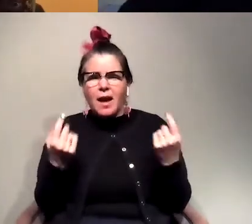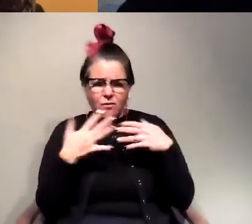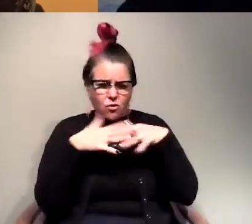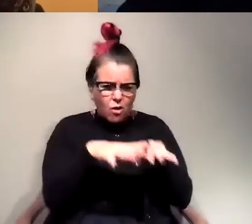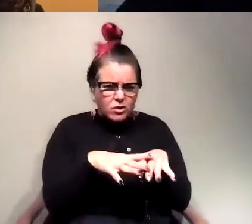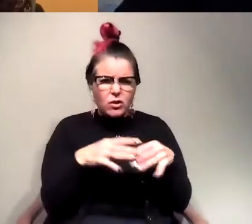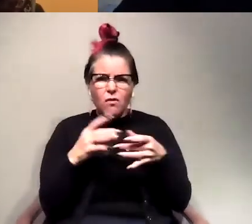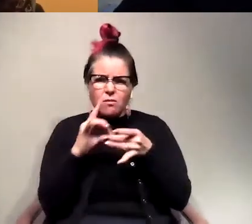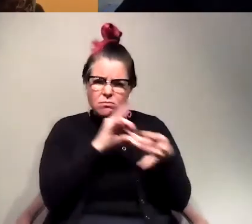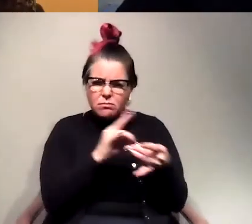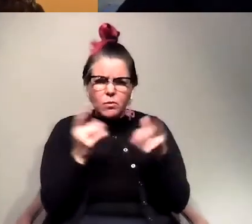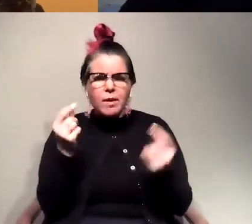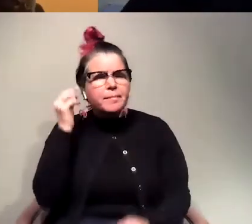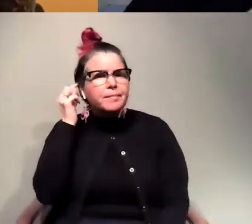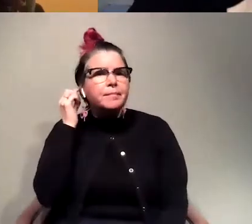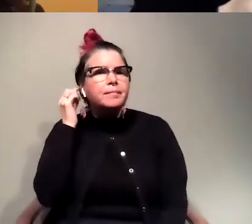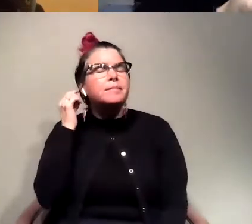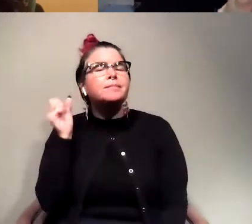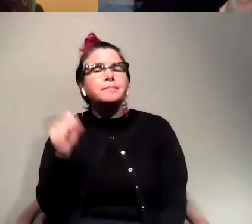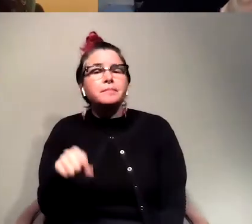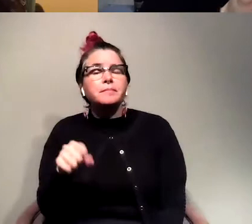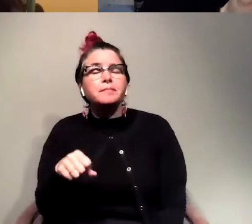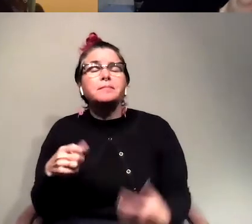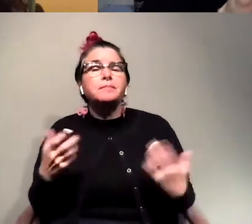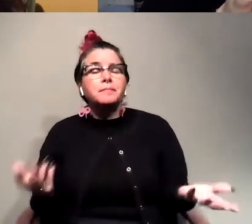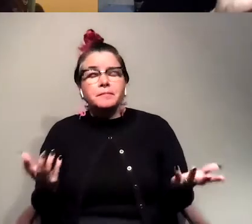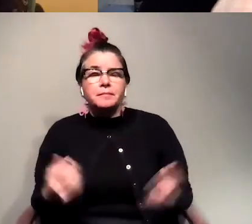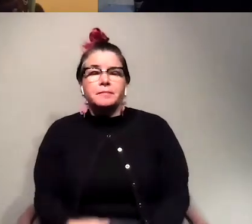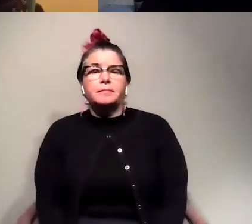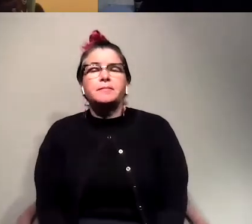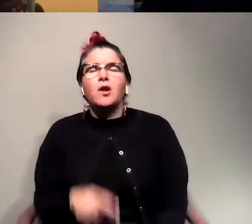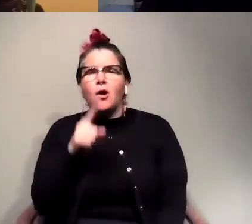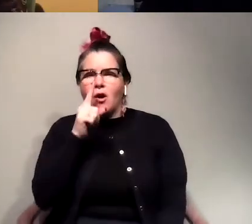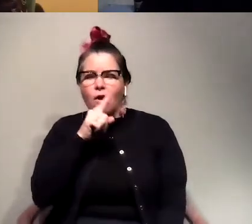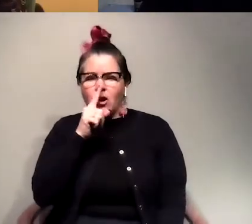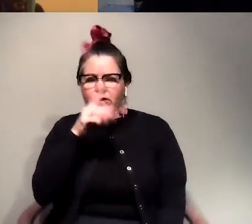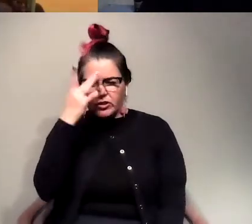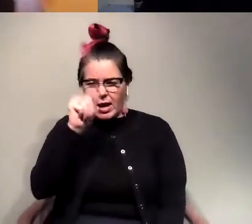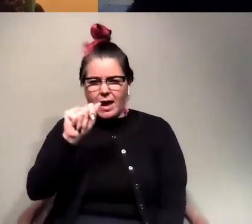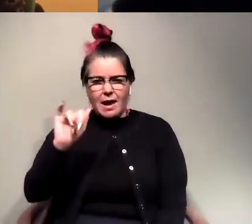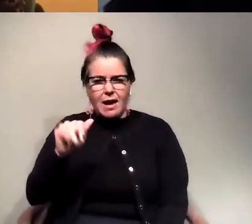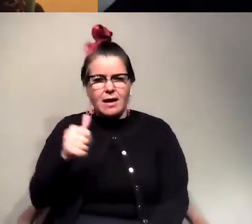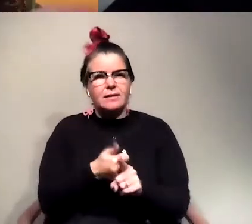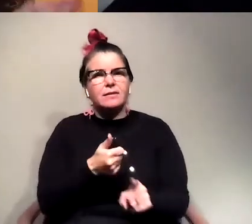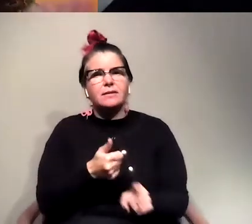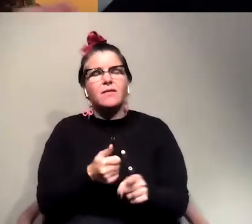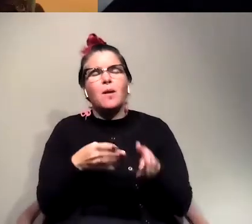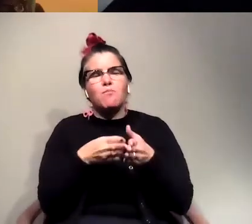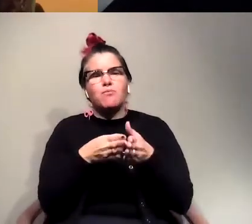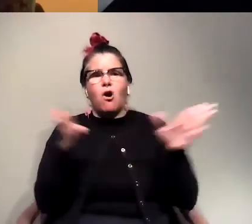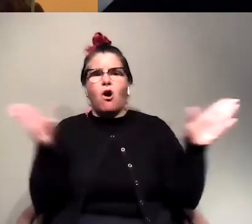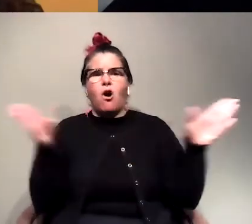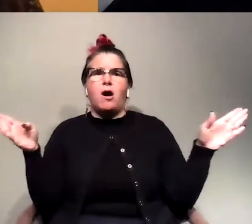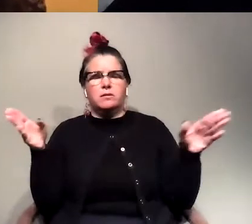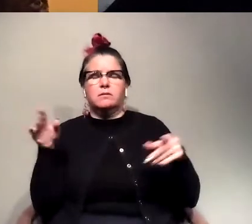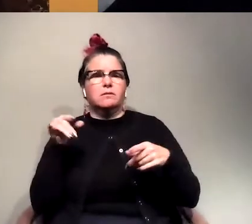all that? Yeah, so artificial intelligence is kind of the broadest term because it means so